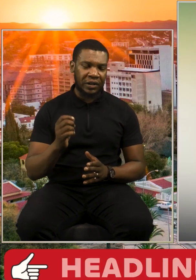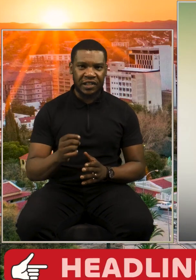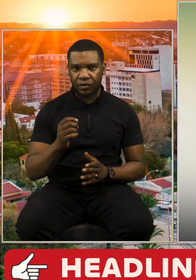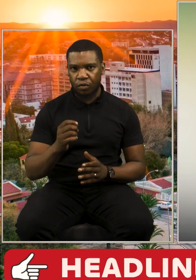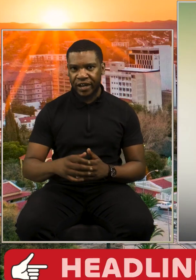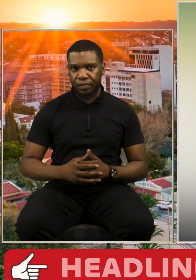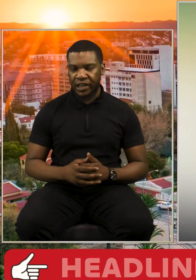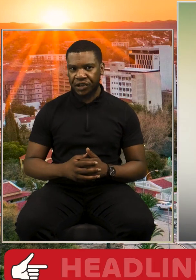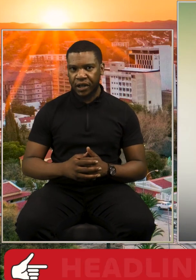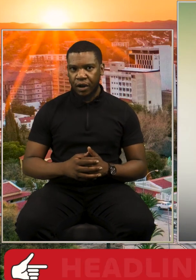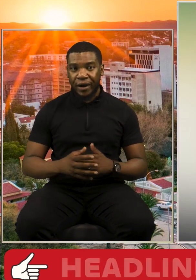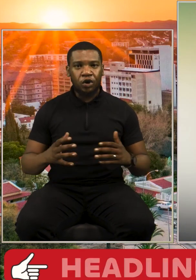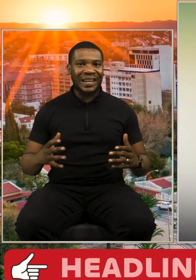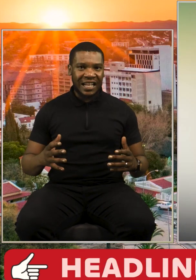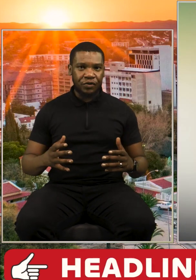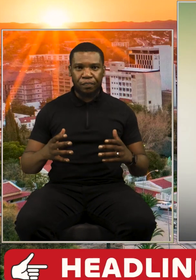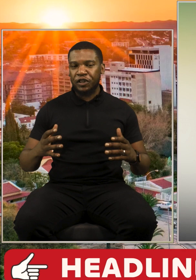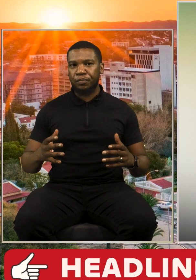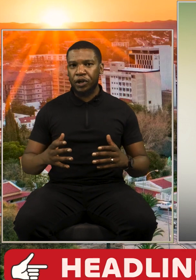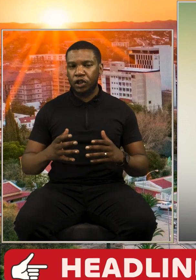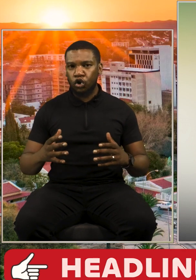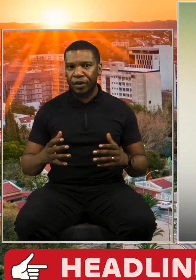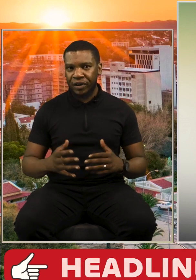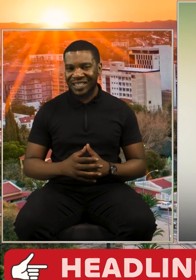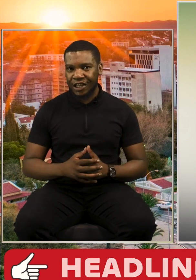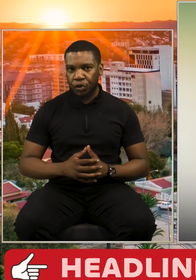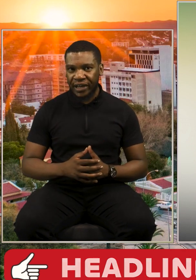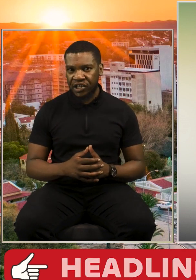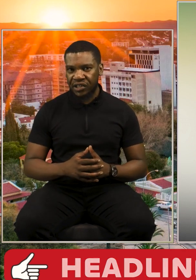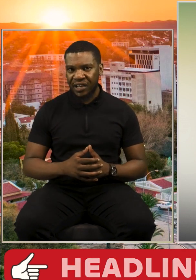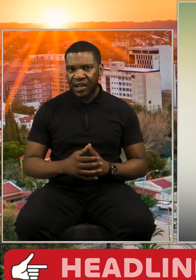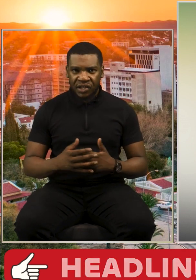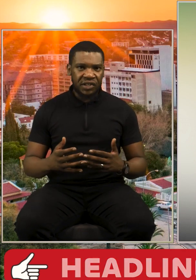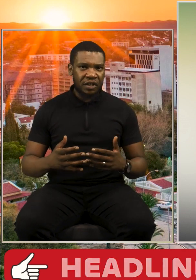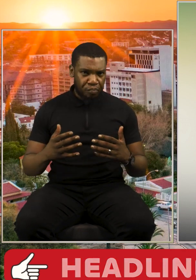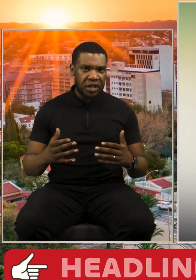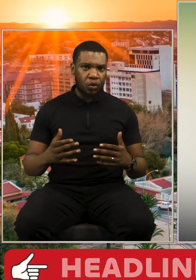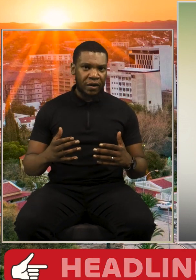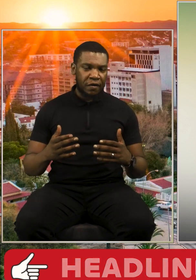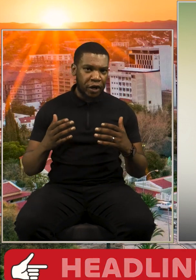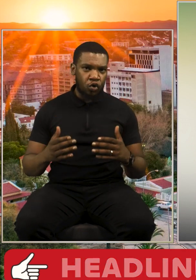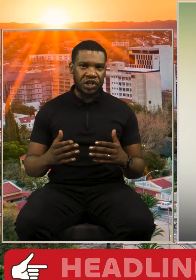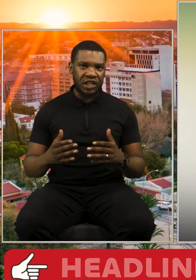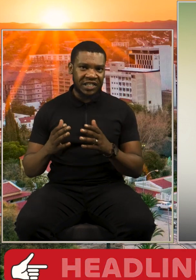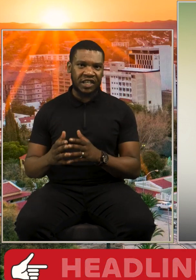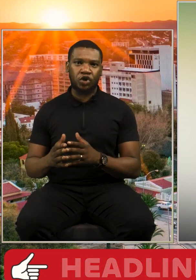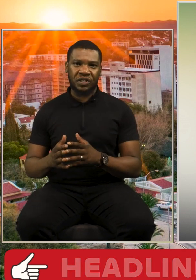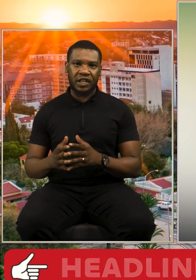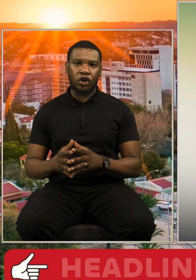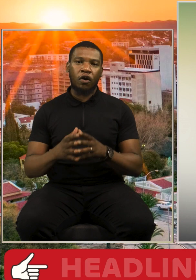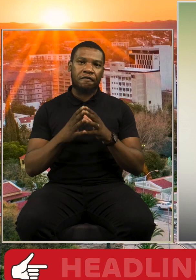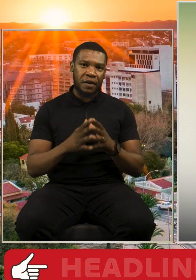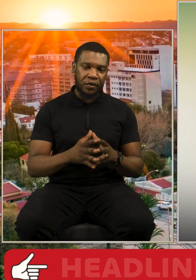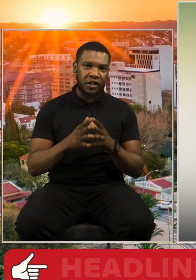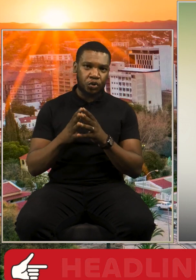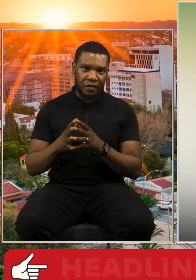of political manipulation by unilaterally postponing the looming presidential elections, just a breath away from their originally scheduled date